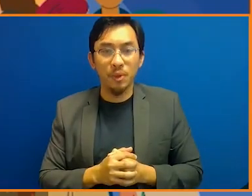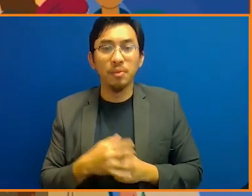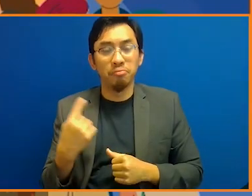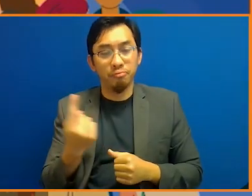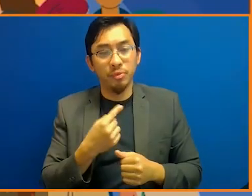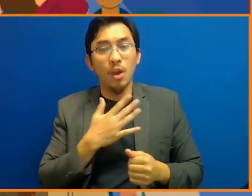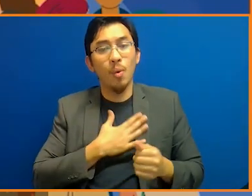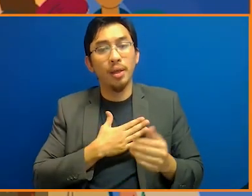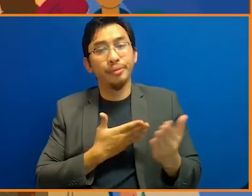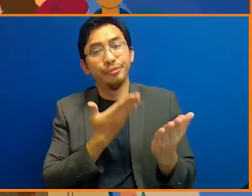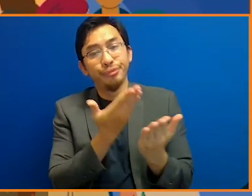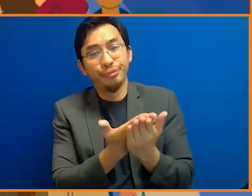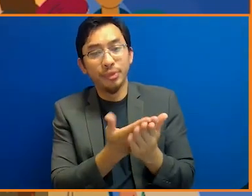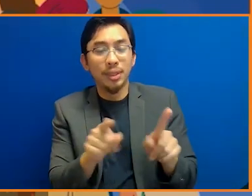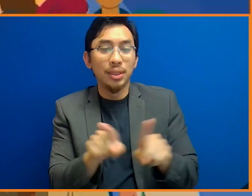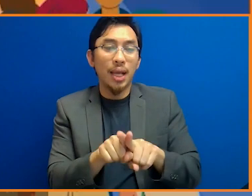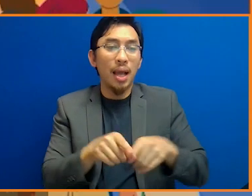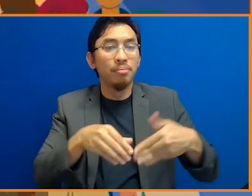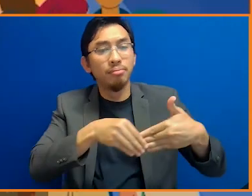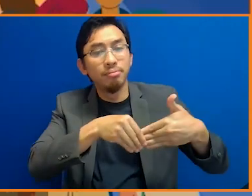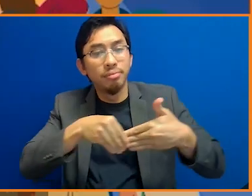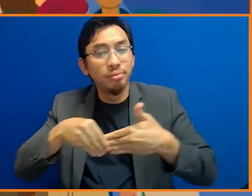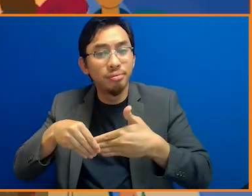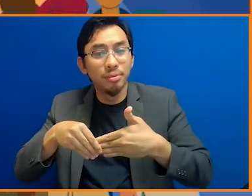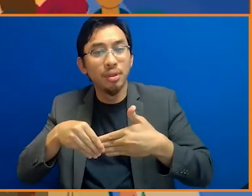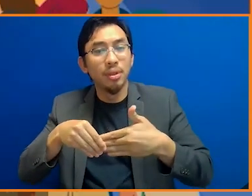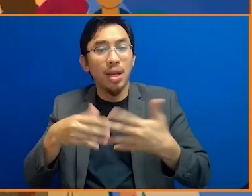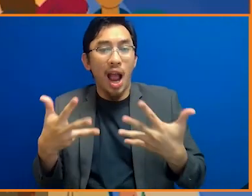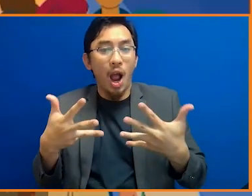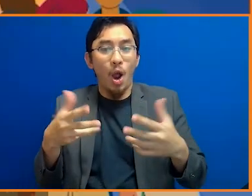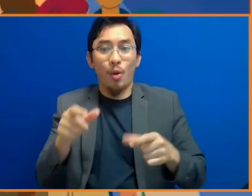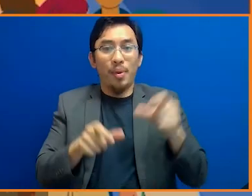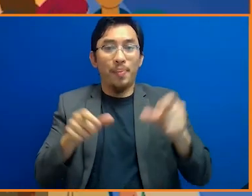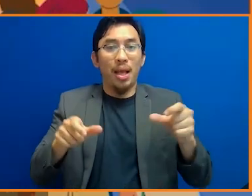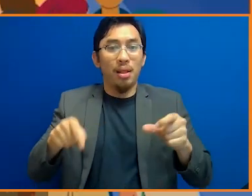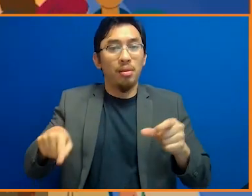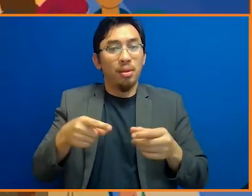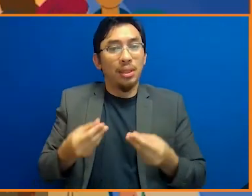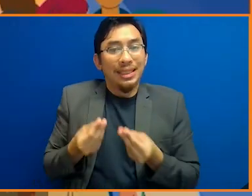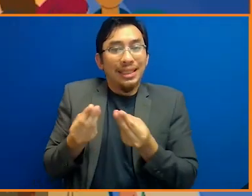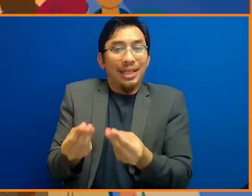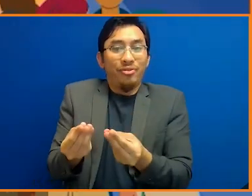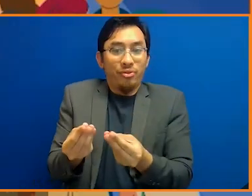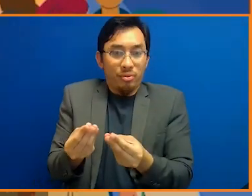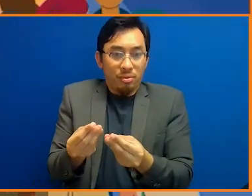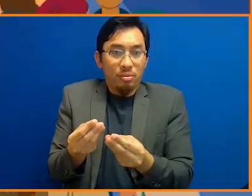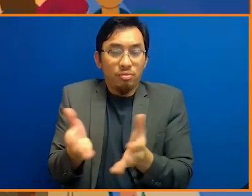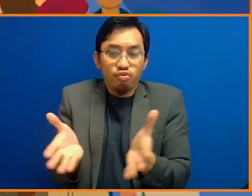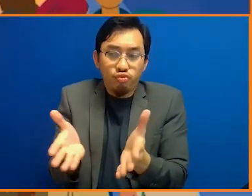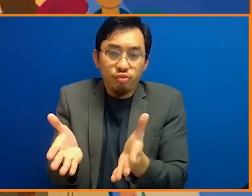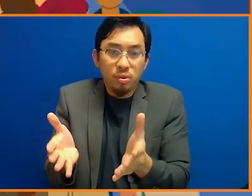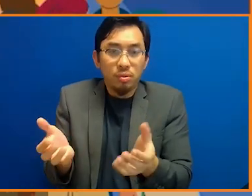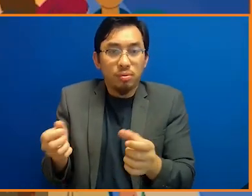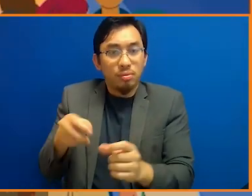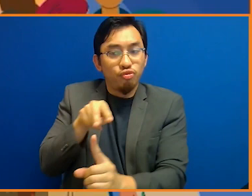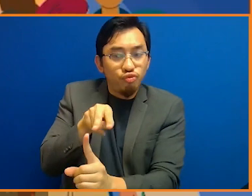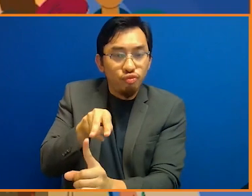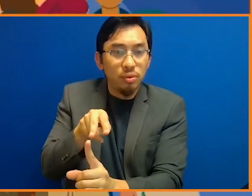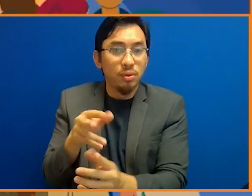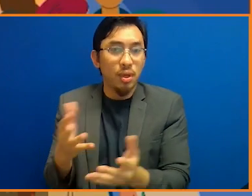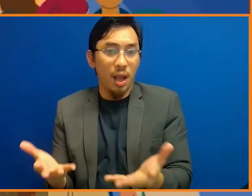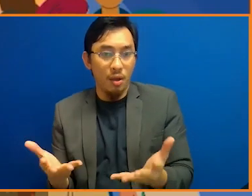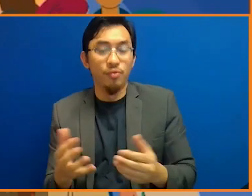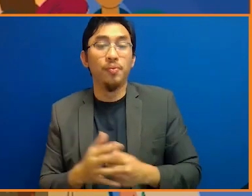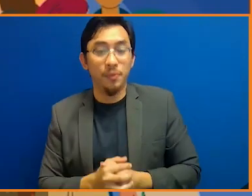also propose kind of guideline to take care of people in the shelter as well.